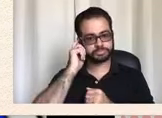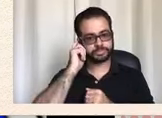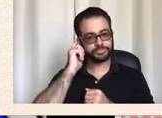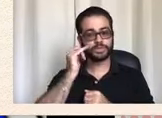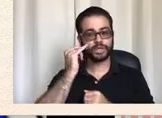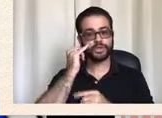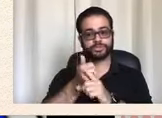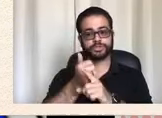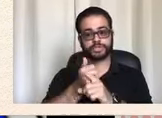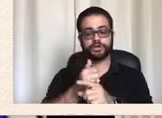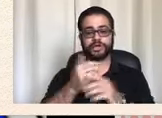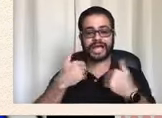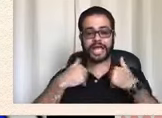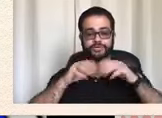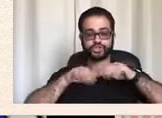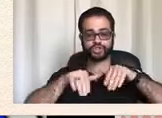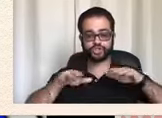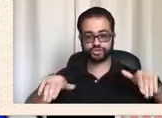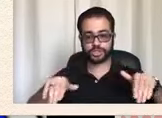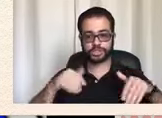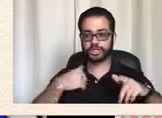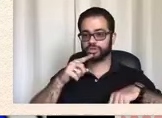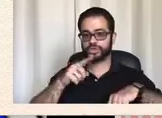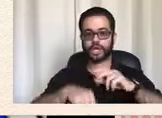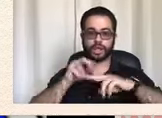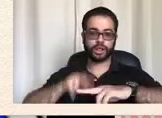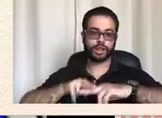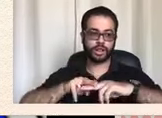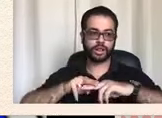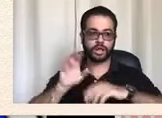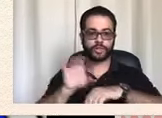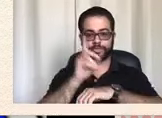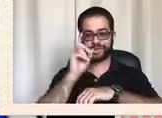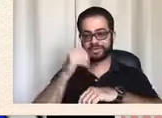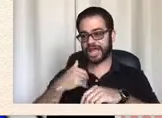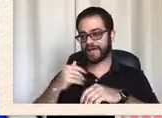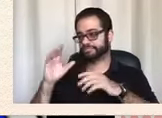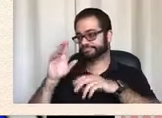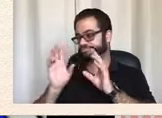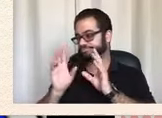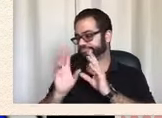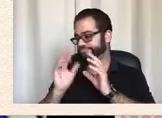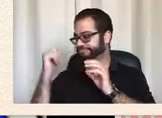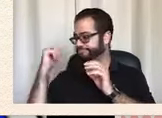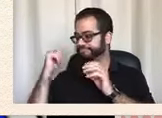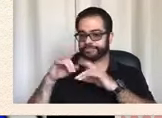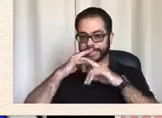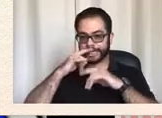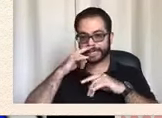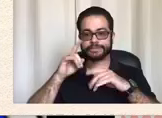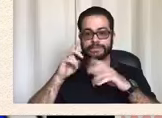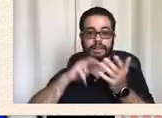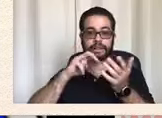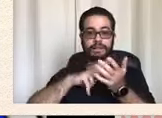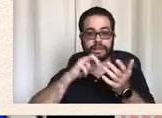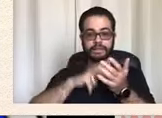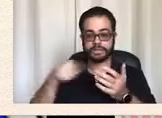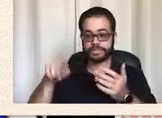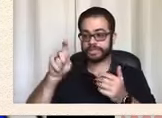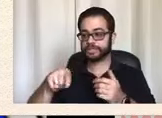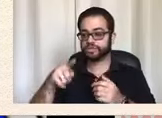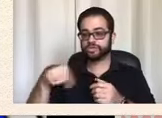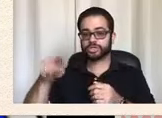children and you're not going to be able to sit at your computer because you've got the kids in the background and they're jumping around and they need you, right, as